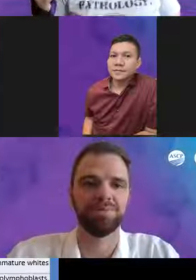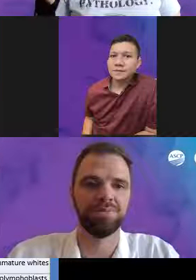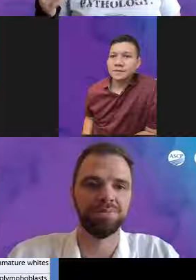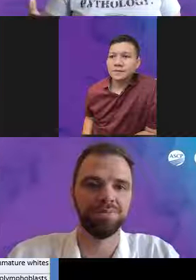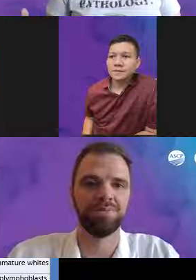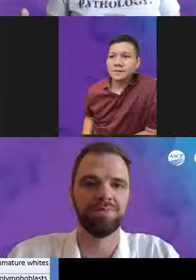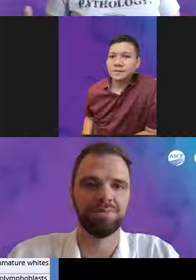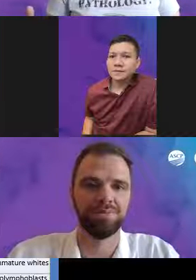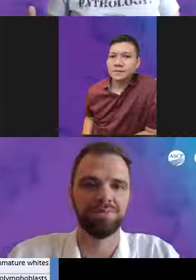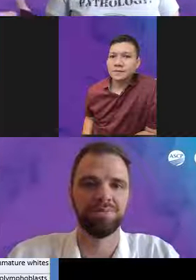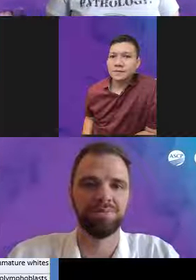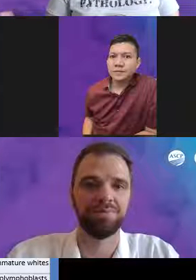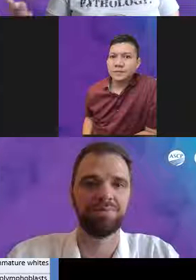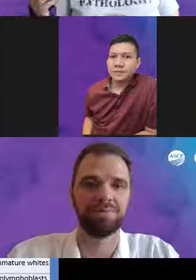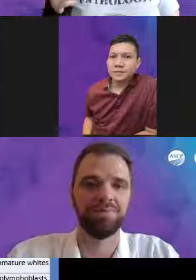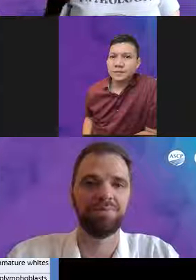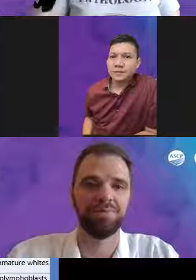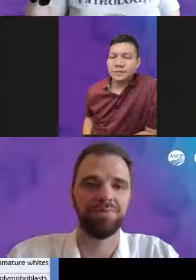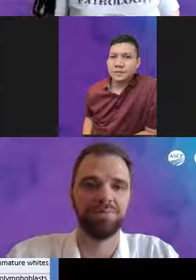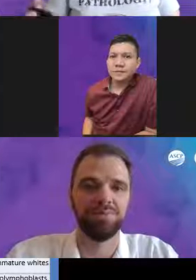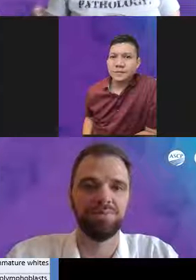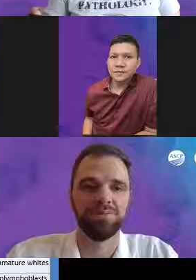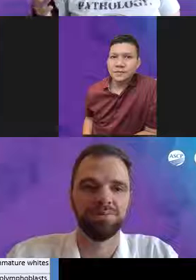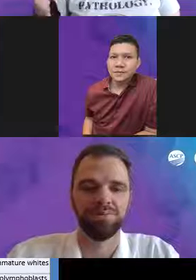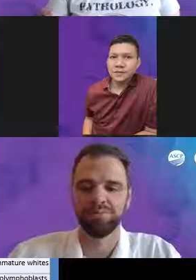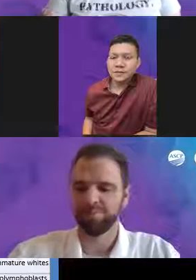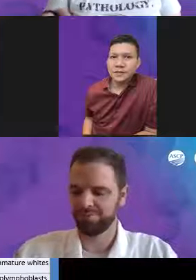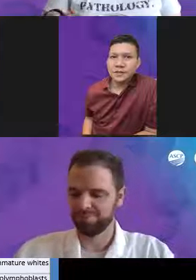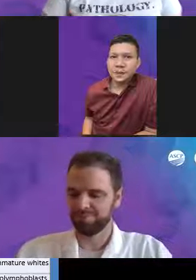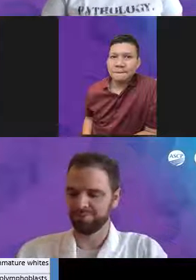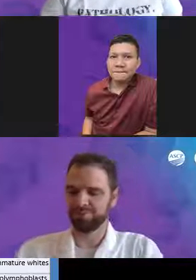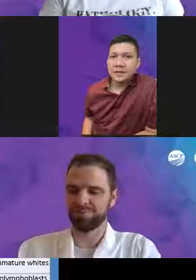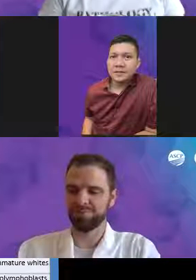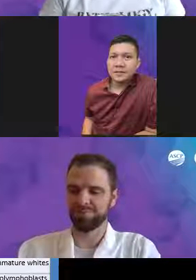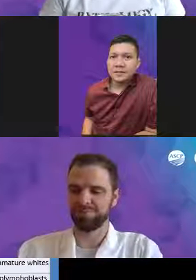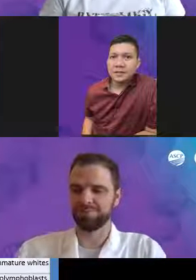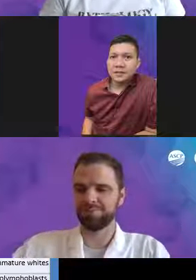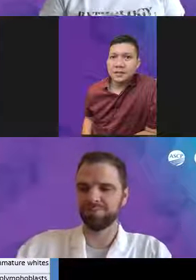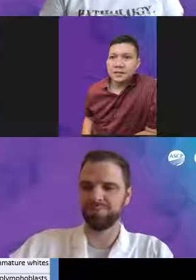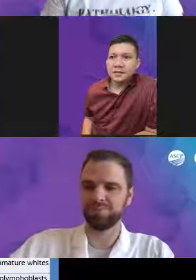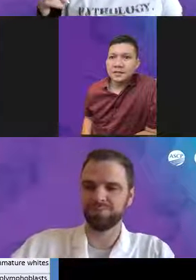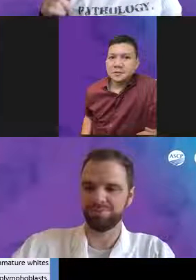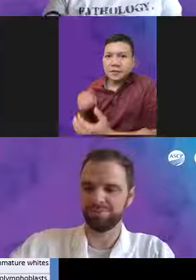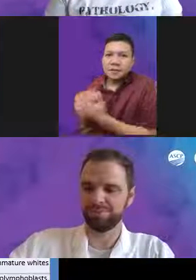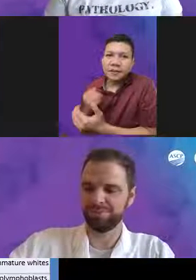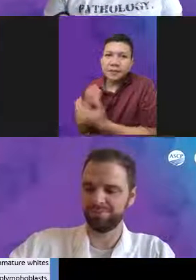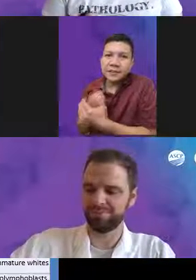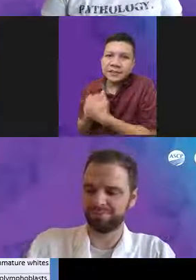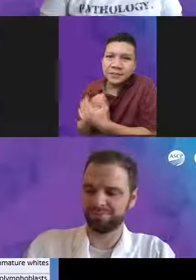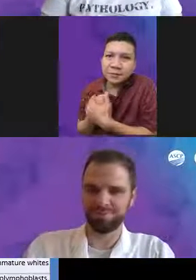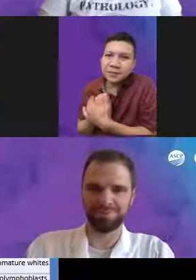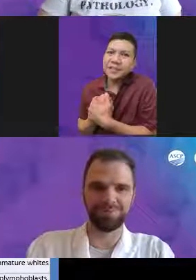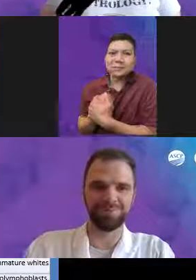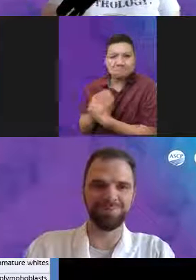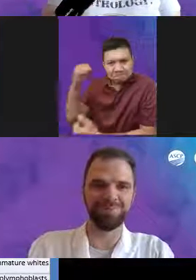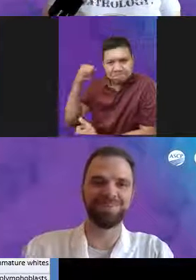India, Indonesia, the Philippines, please, I know that you all are out there watching this stuff because Philippines